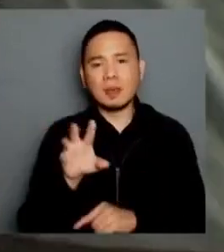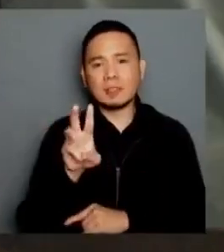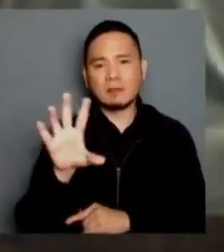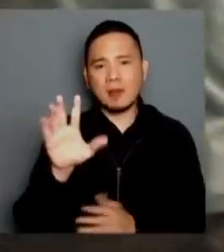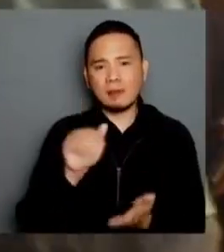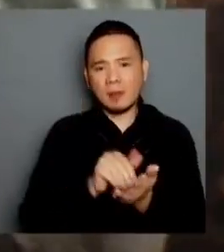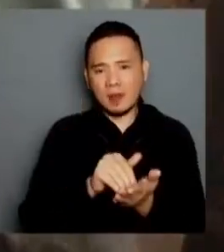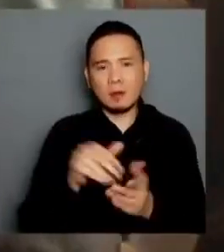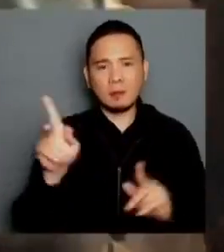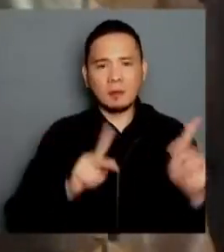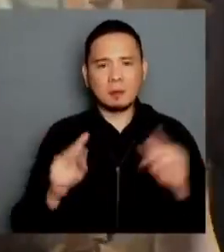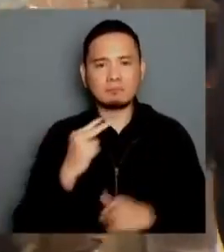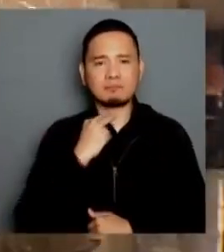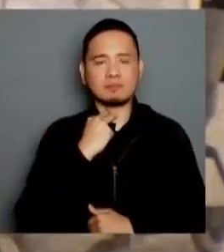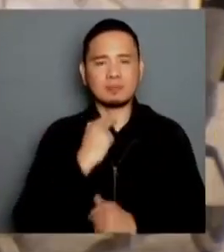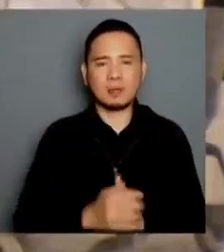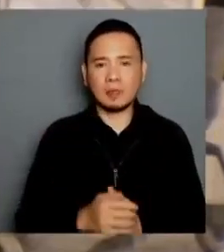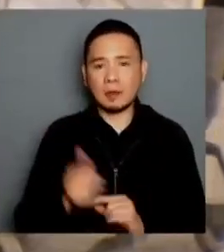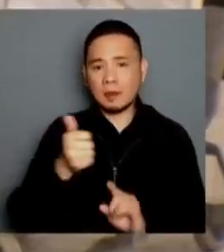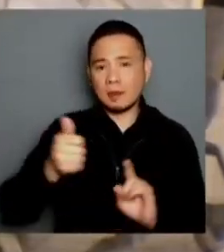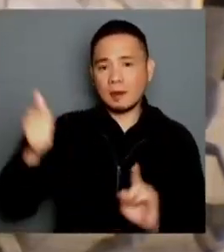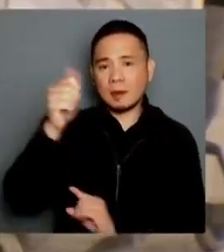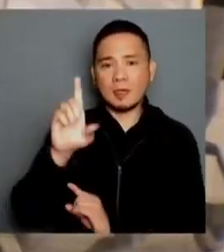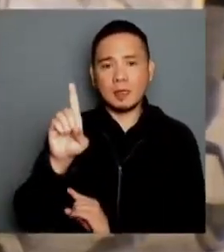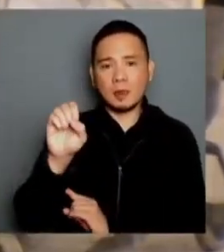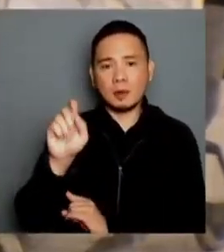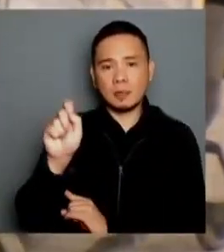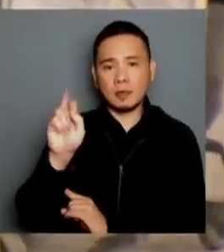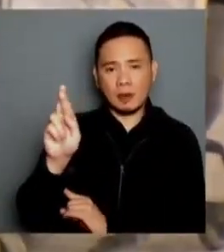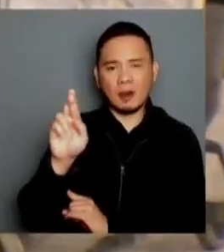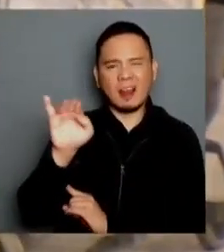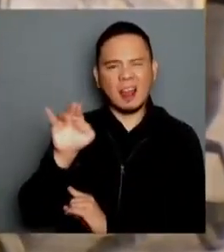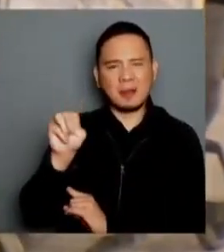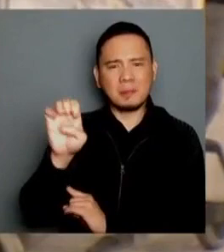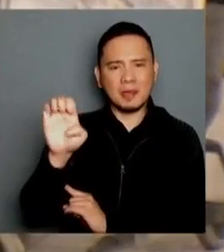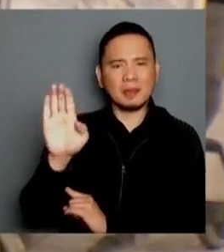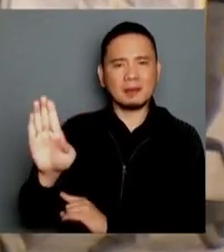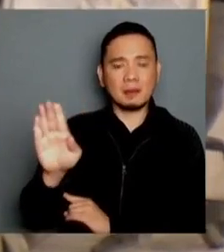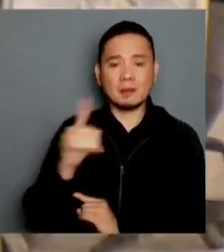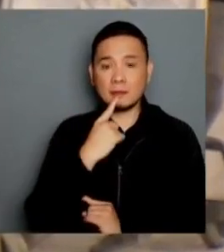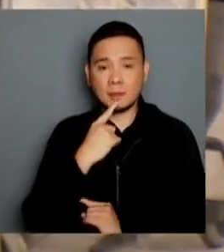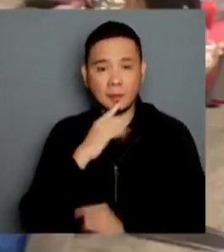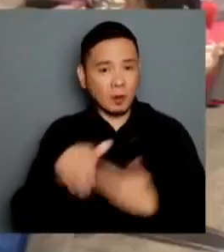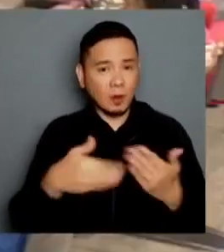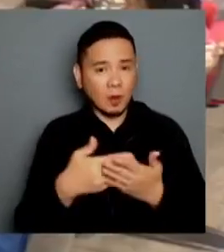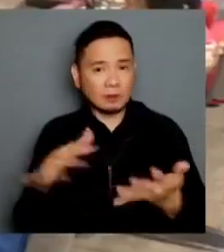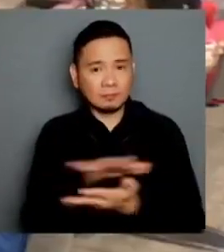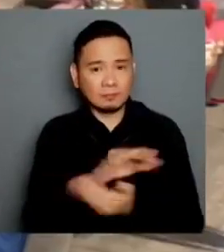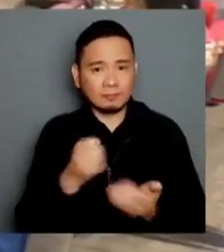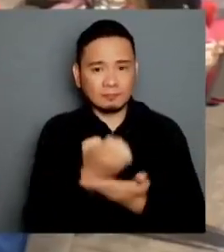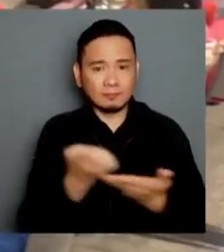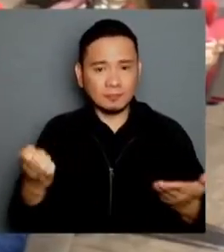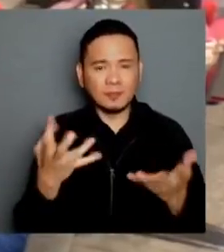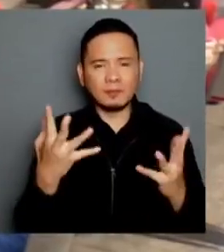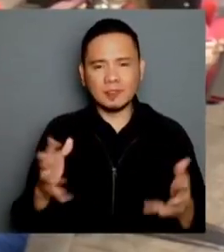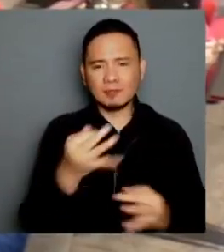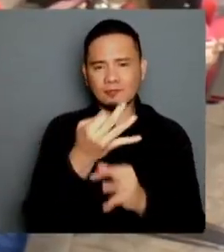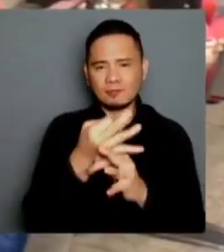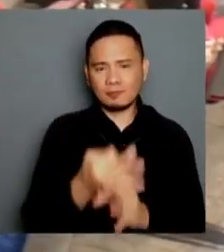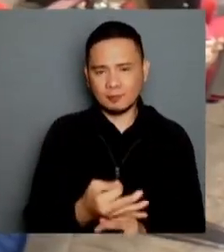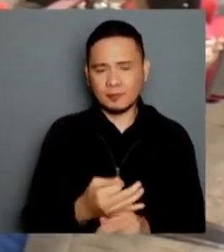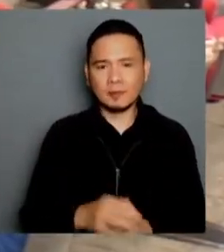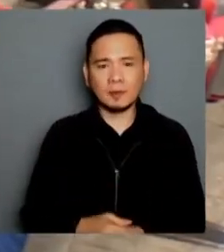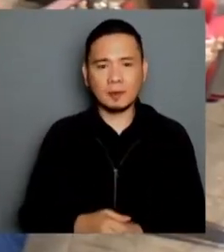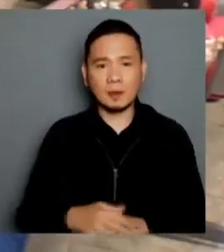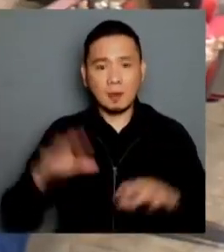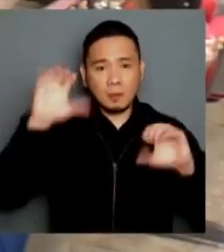Transportation Secretary Jaime Bautista says all damaged equipment have been fixed. Malacanang vows a thorough investigation into